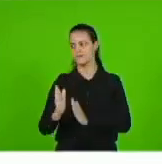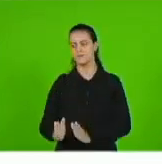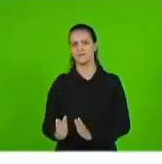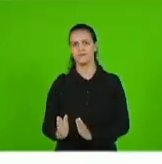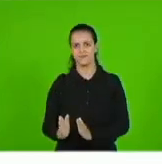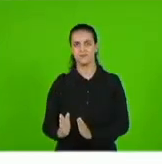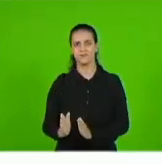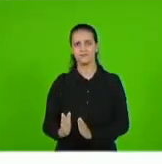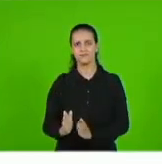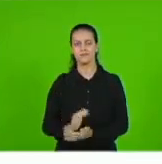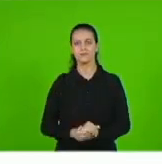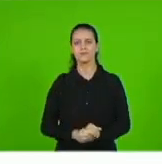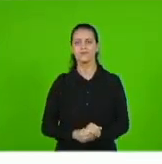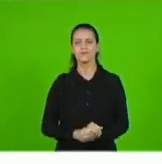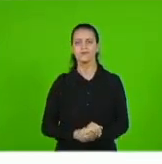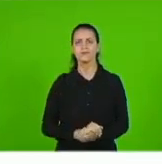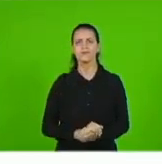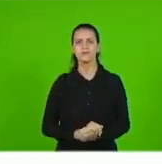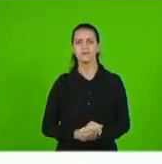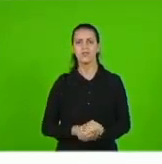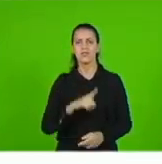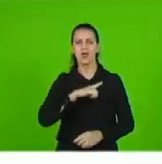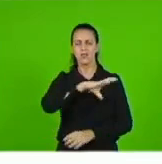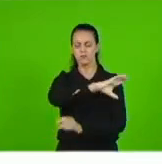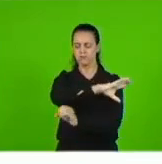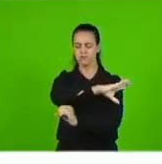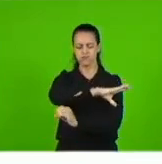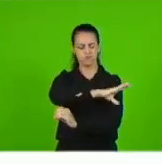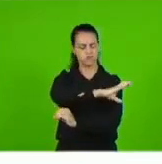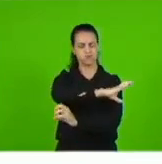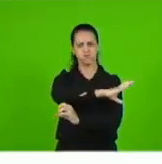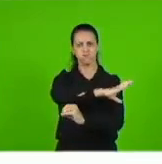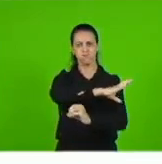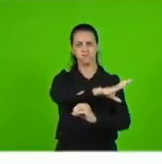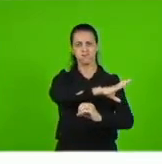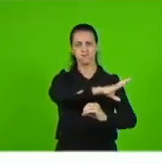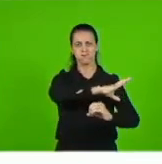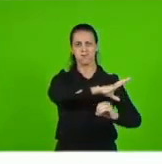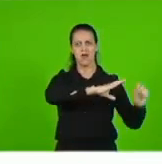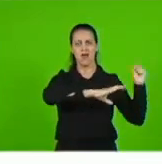underneath the vineyard that represents the church. And we see